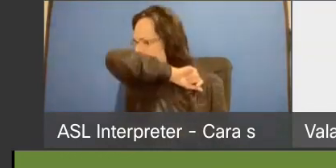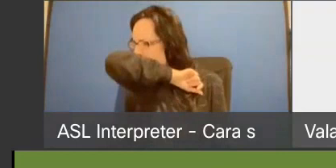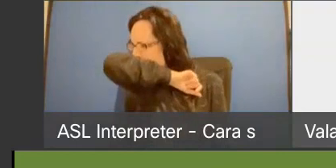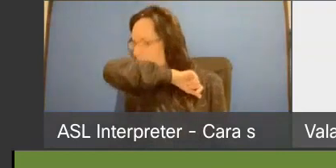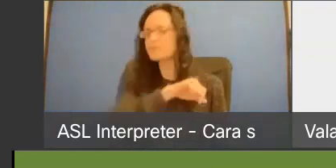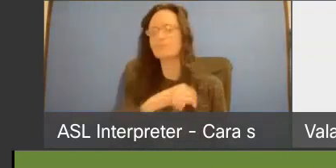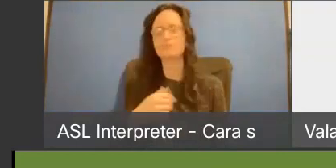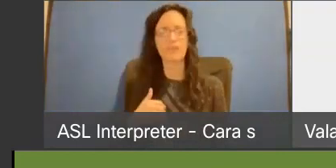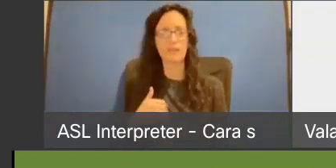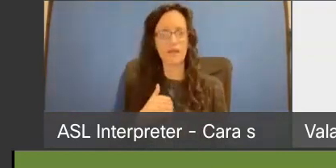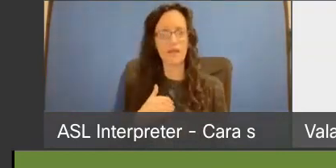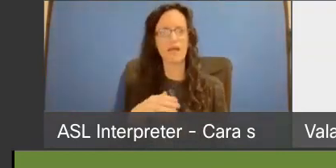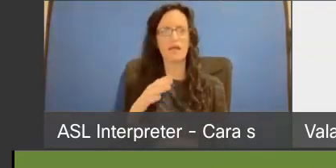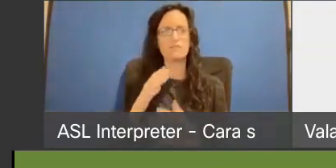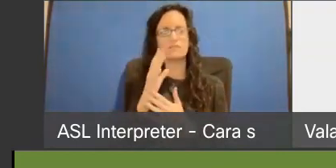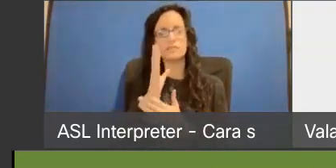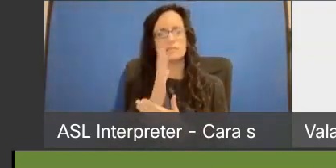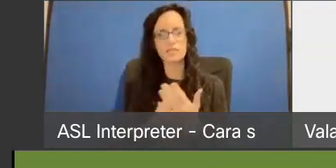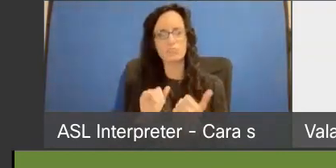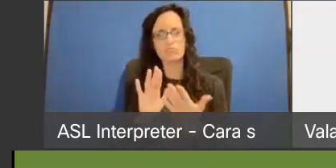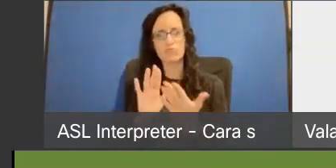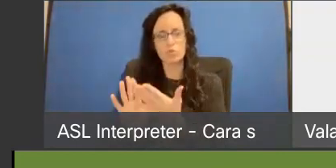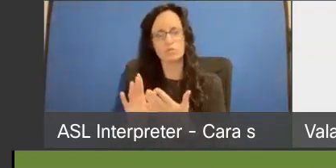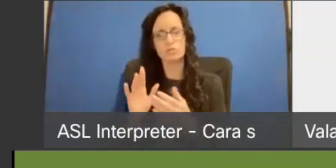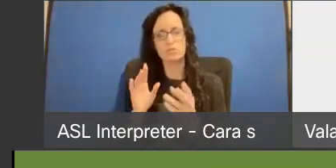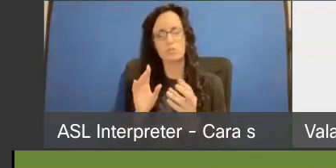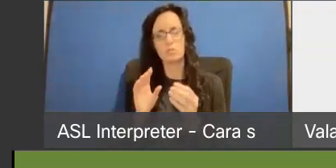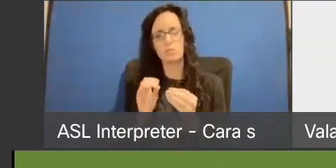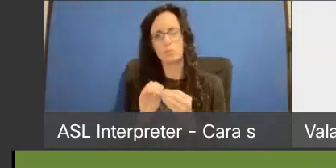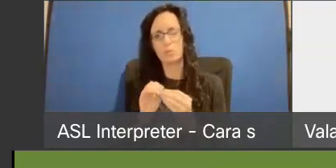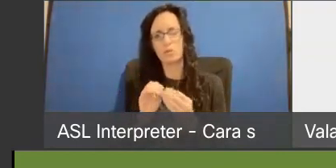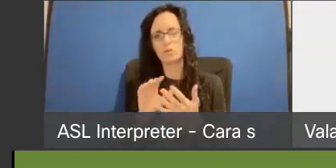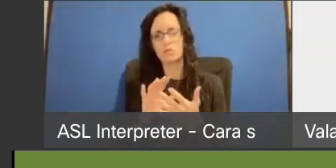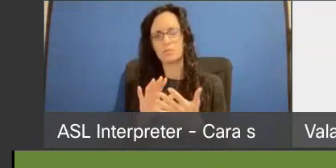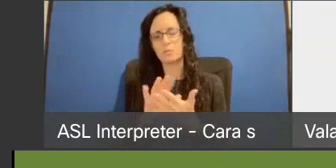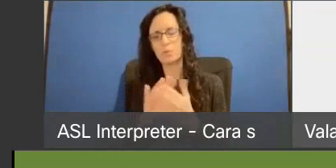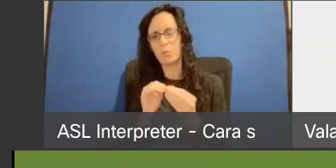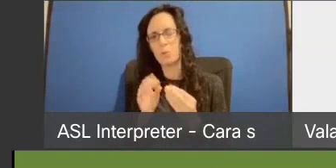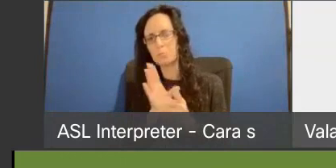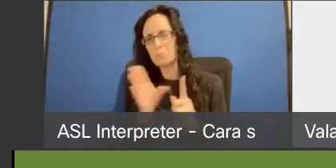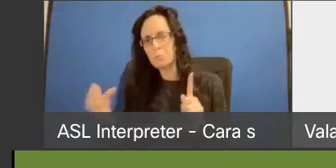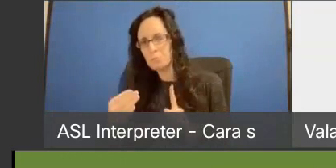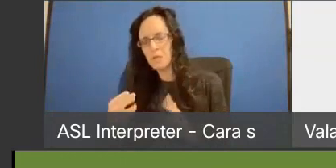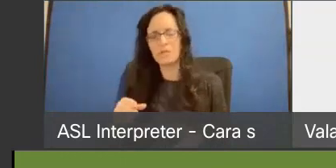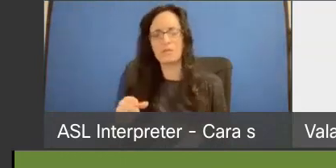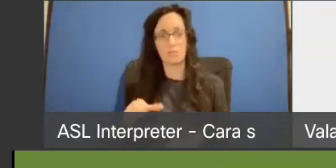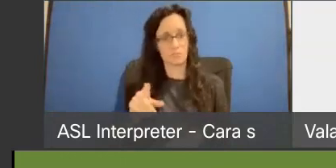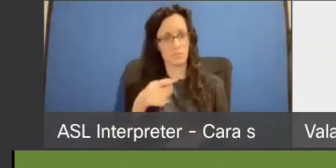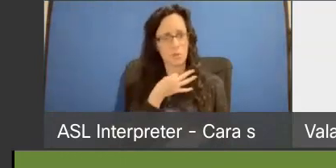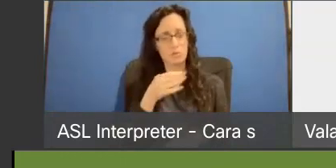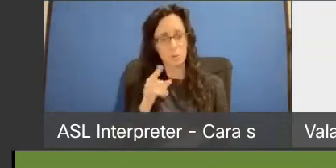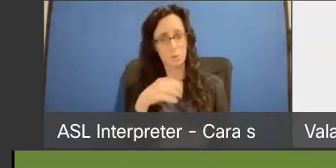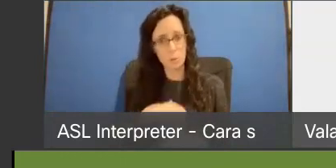might start feeling more comfortable with. You know, based on what you've said, I'm curious that, have you ever wished you'd go to sleep and not wake up? You know, do